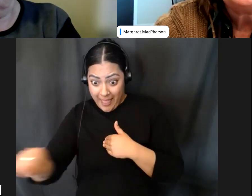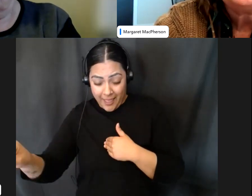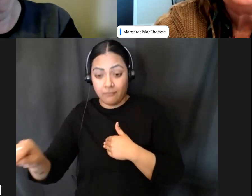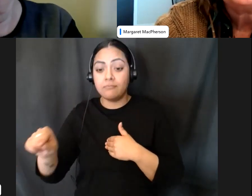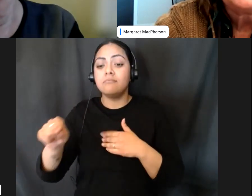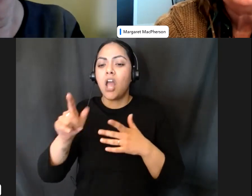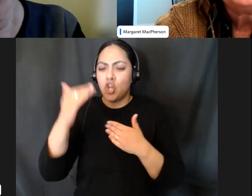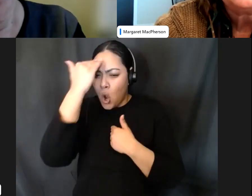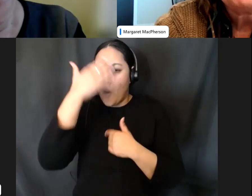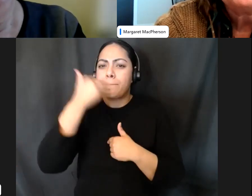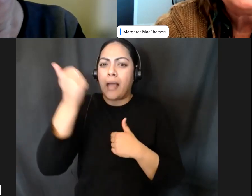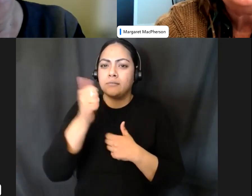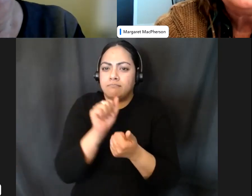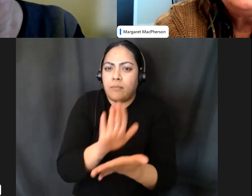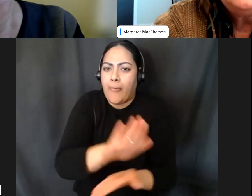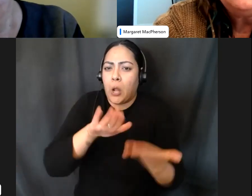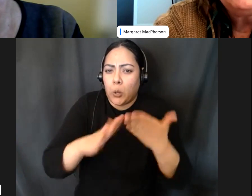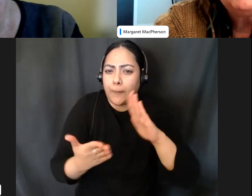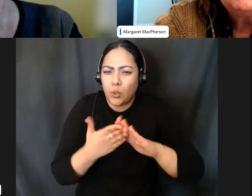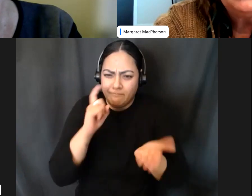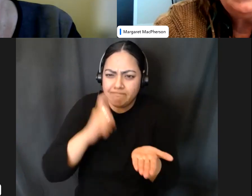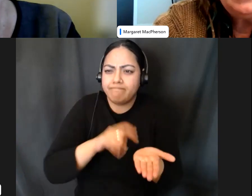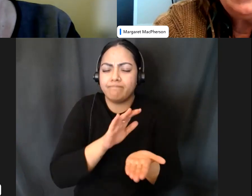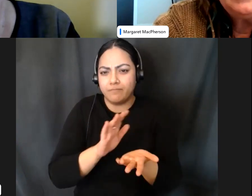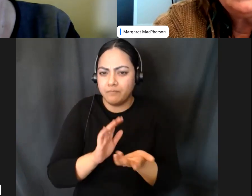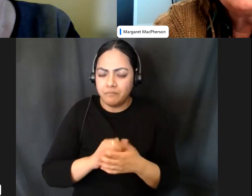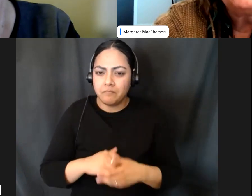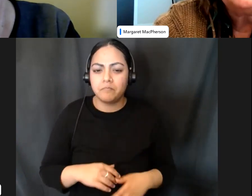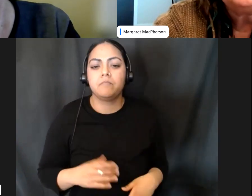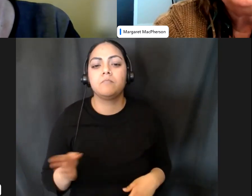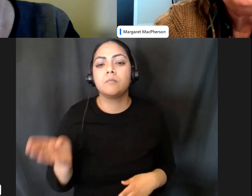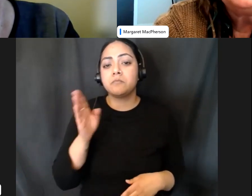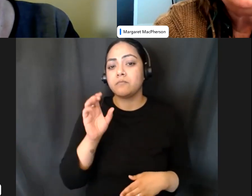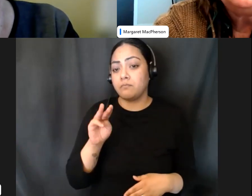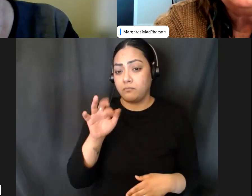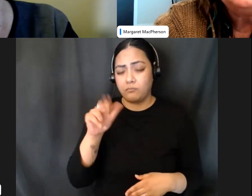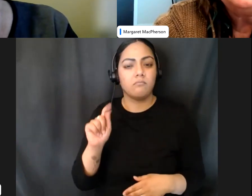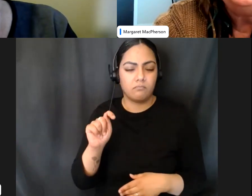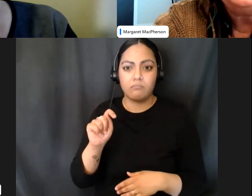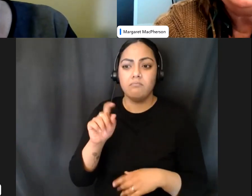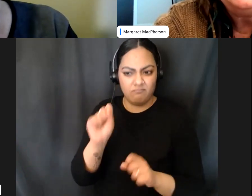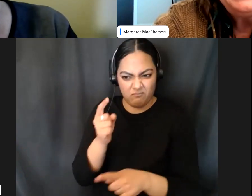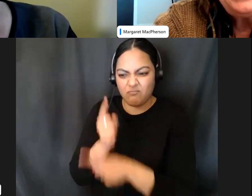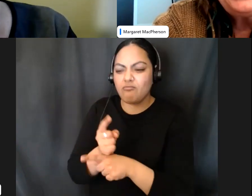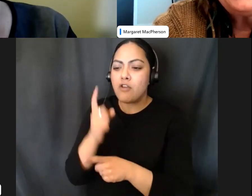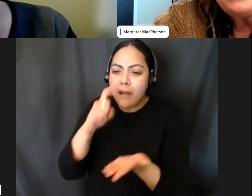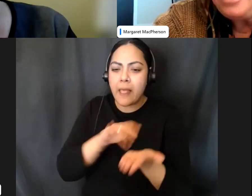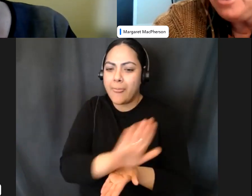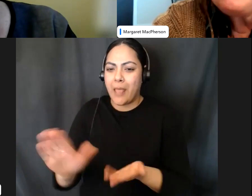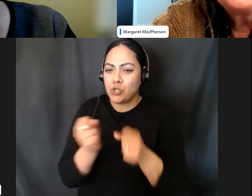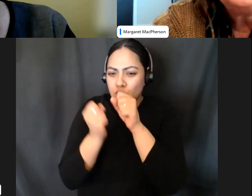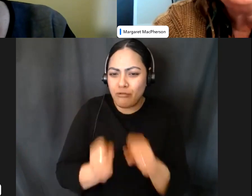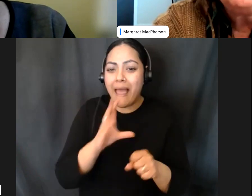Yes. Recognizing the strengths. Yeah. And, giving people support to do what they do. that's right.